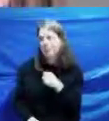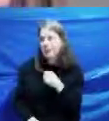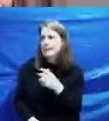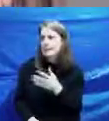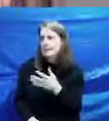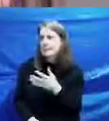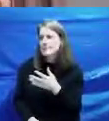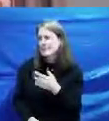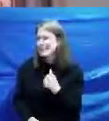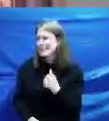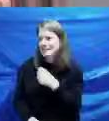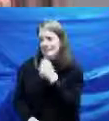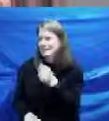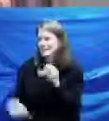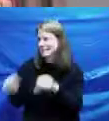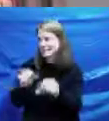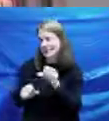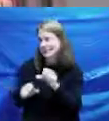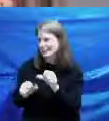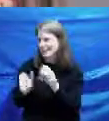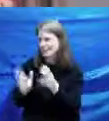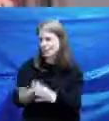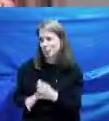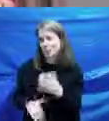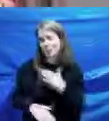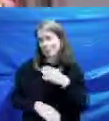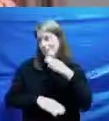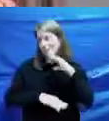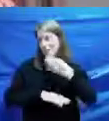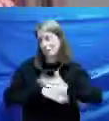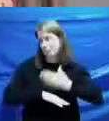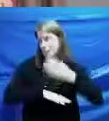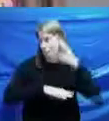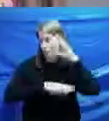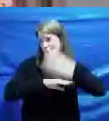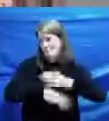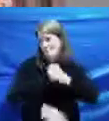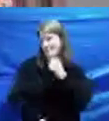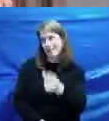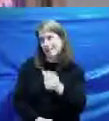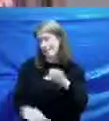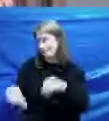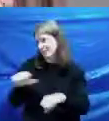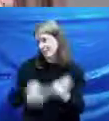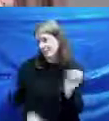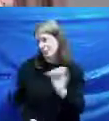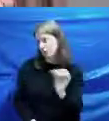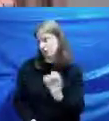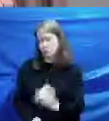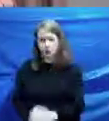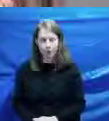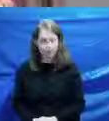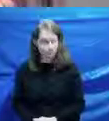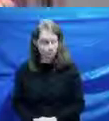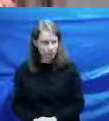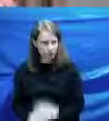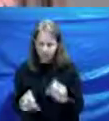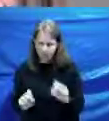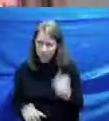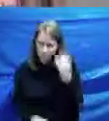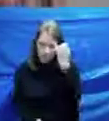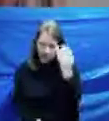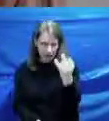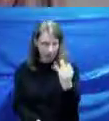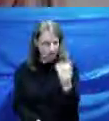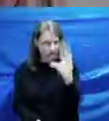Panel probably about half a dozen years ago now that it's only in this country that kids are born with a gene or not that makes you